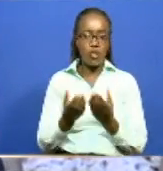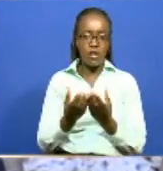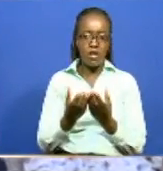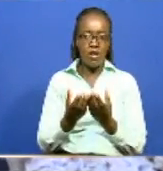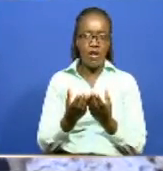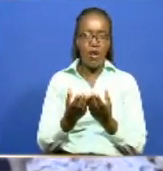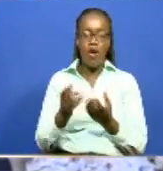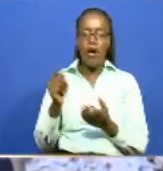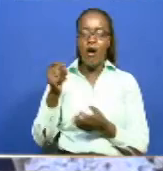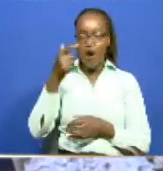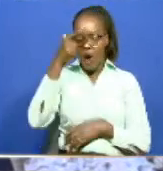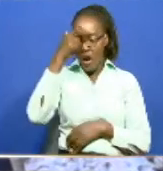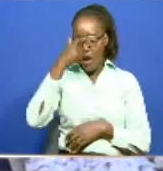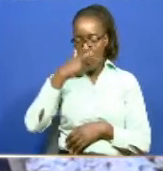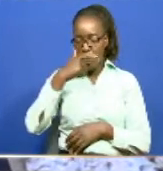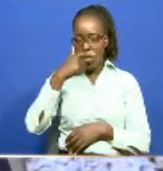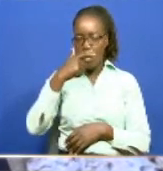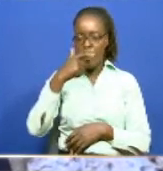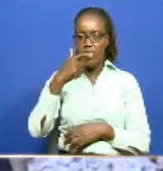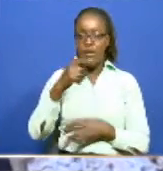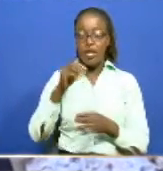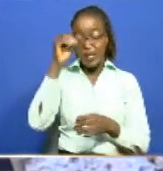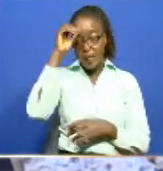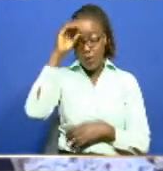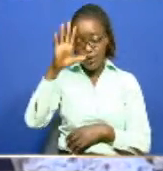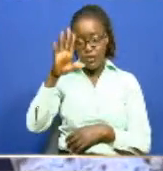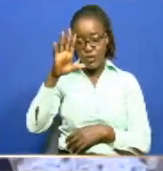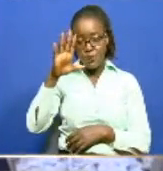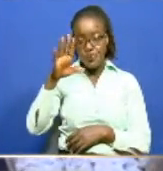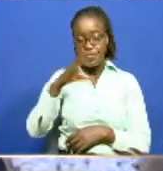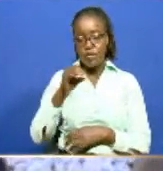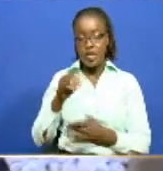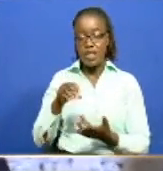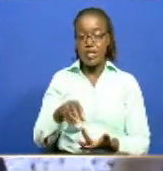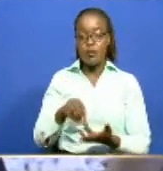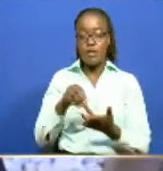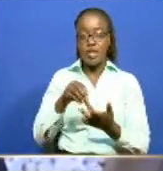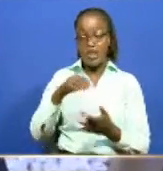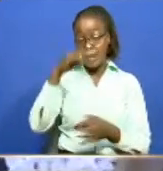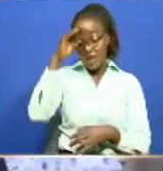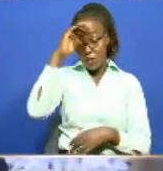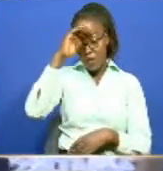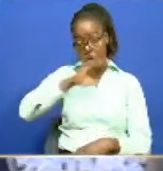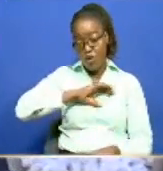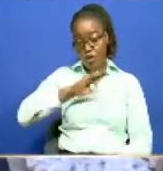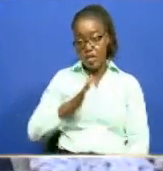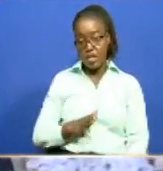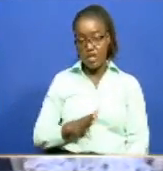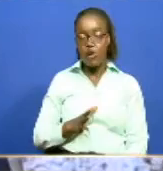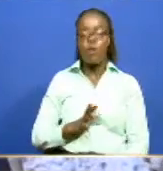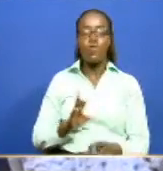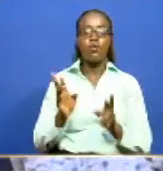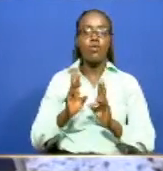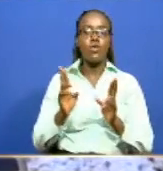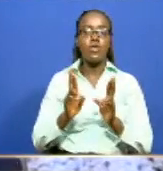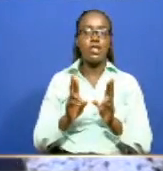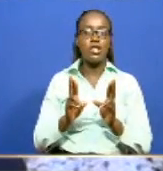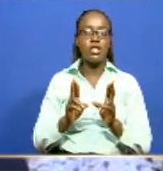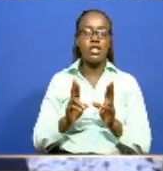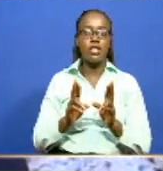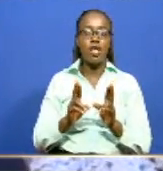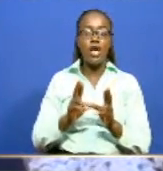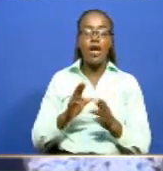Thika. I want to thank the business community of Kiambu, and more particularly the bar owners. We've already established a